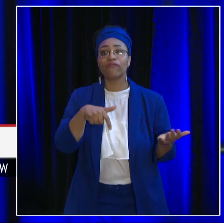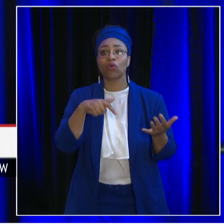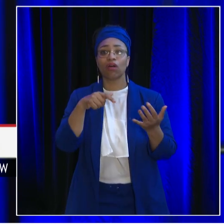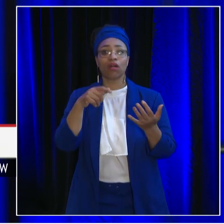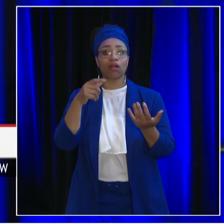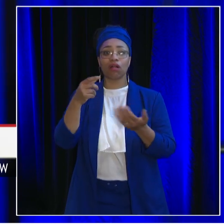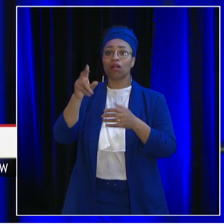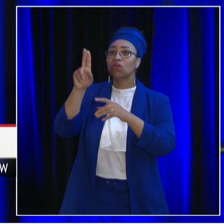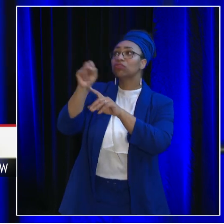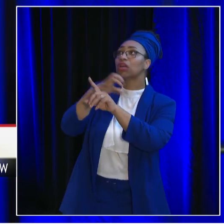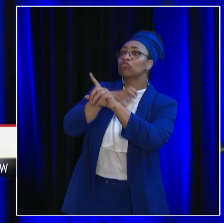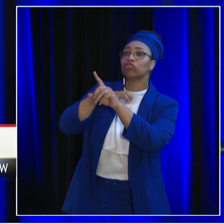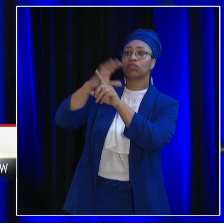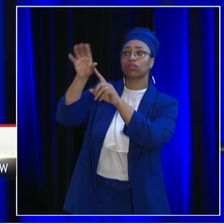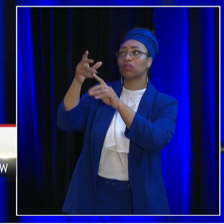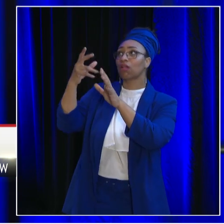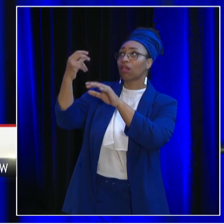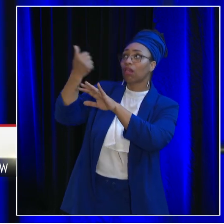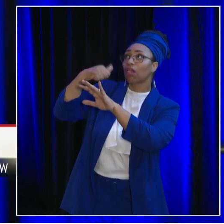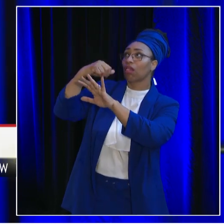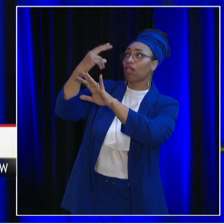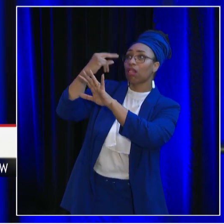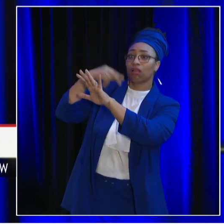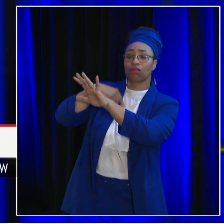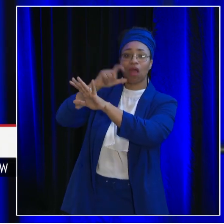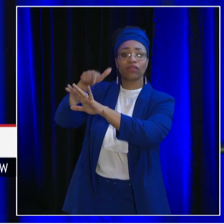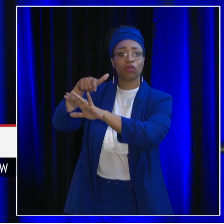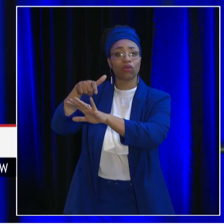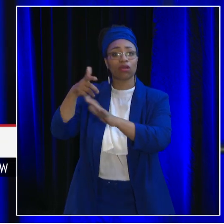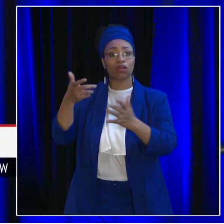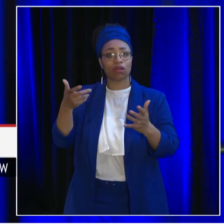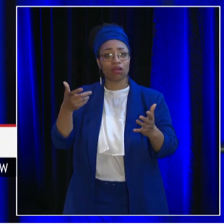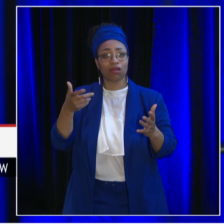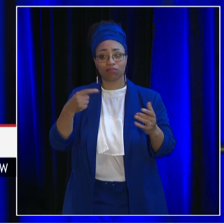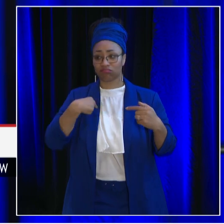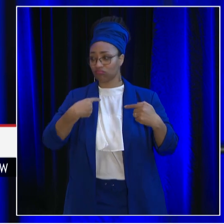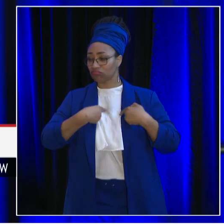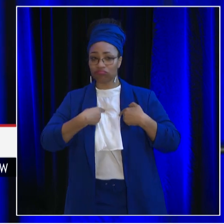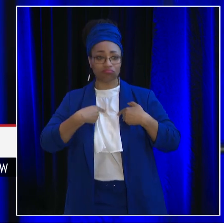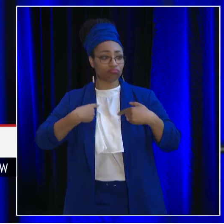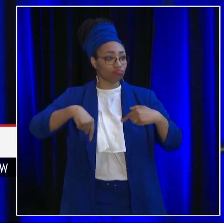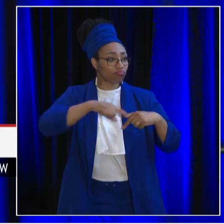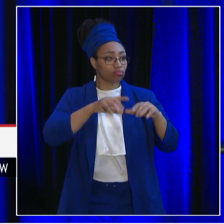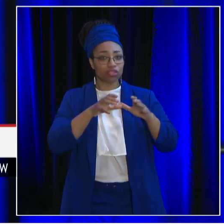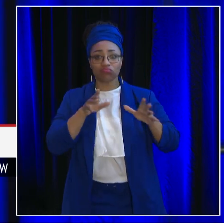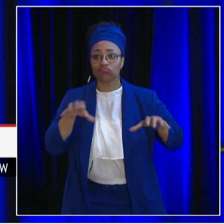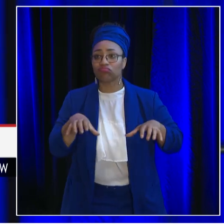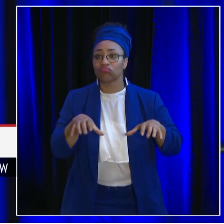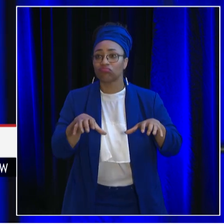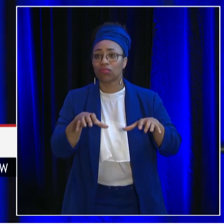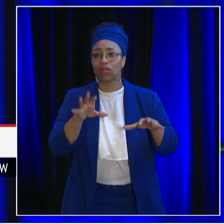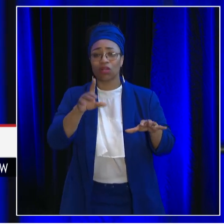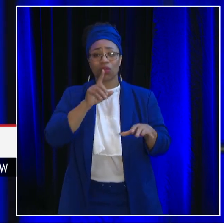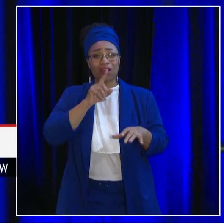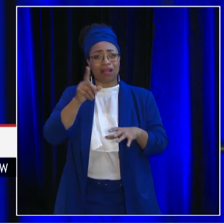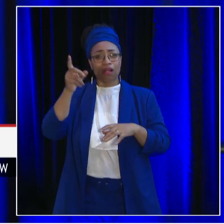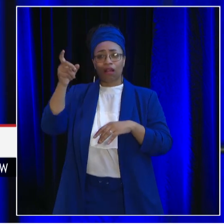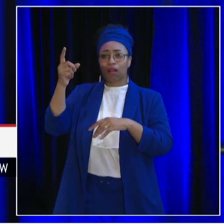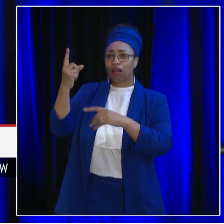city. If we were a state, Congress would not use us as a petri dish for national partisan